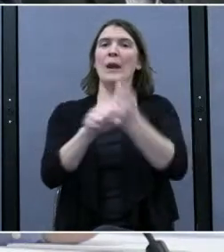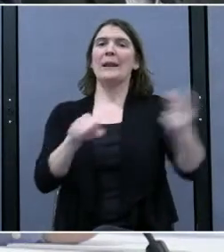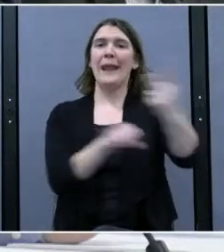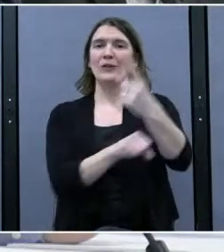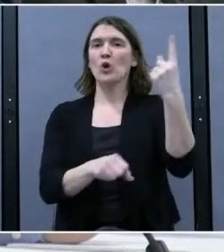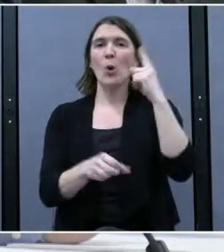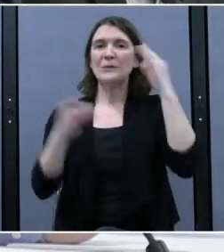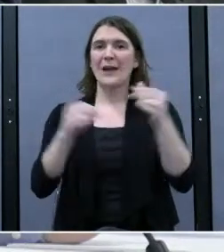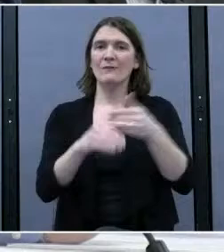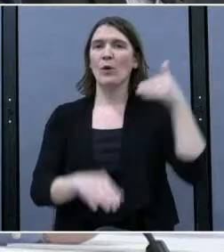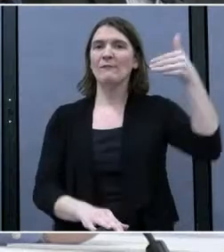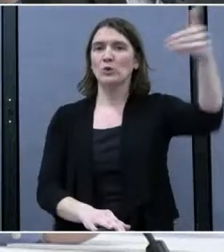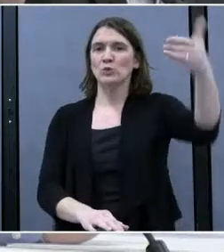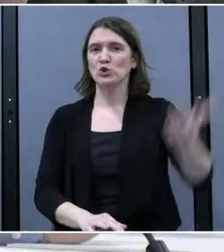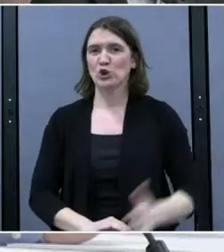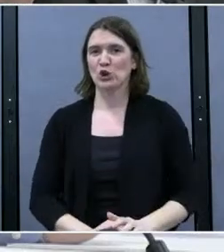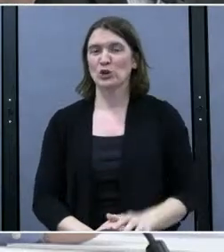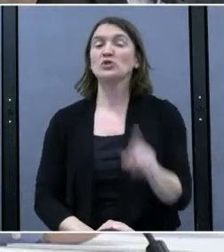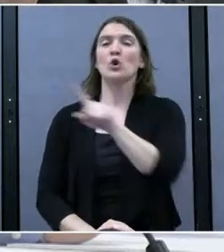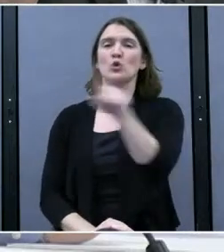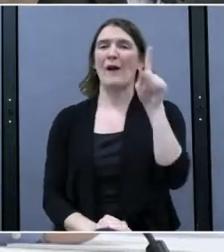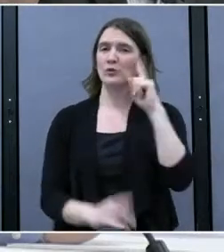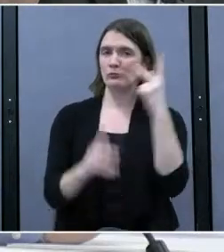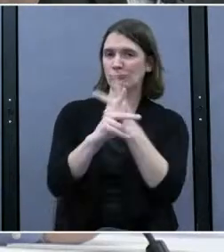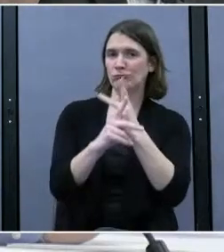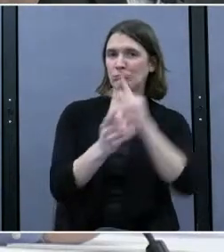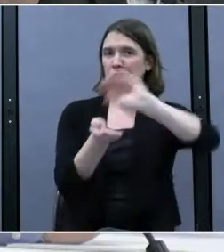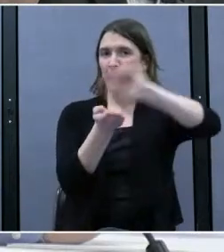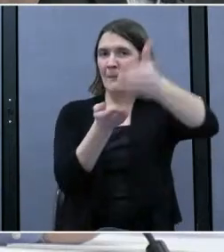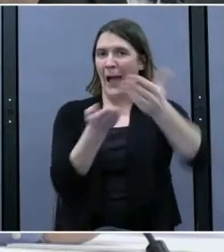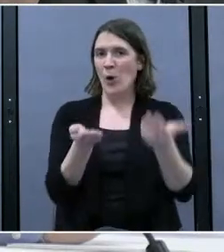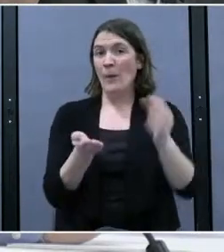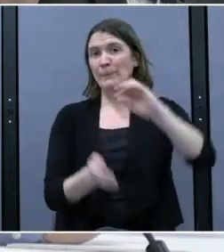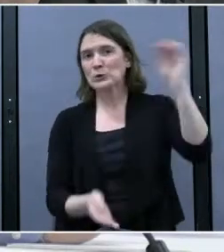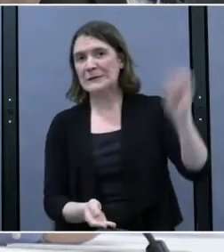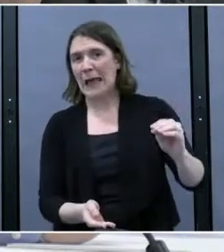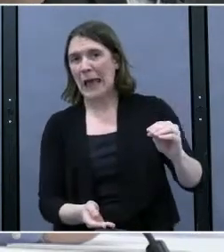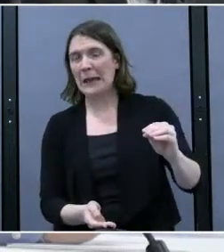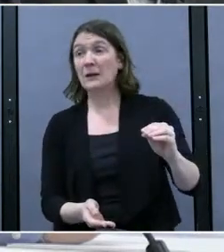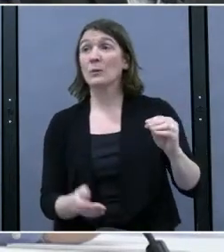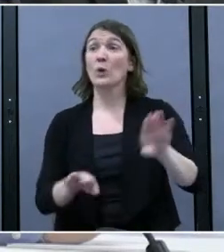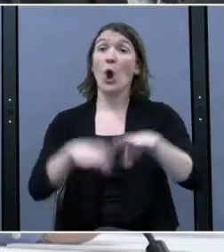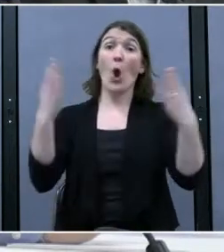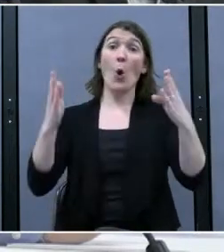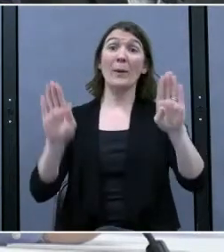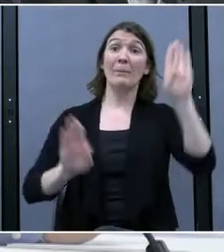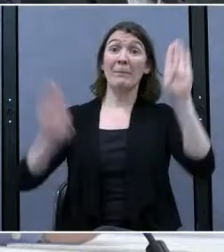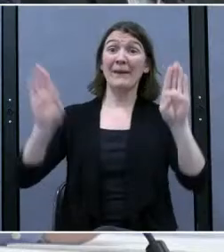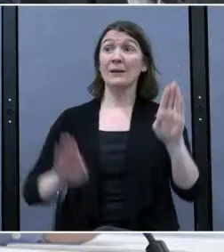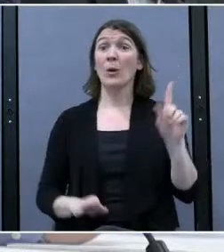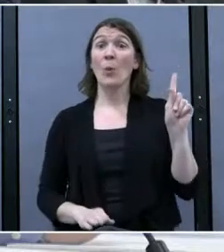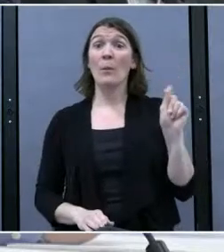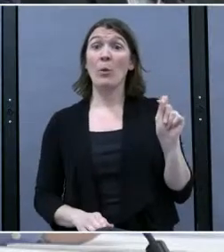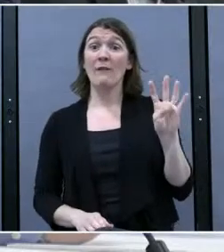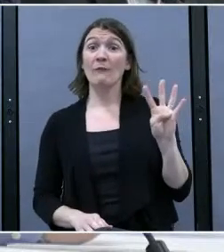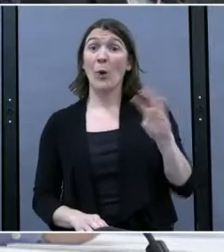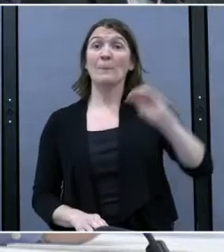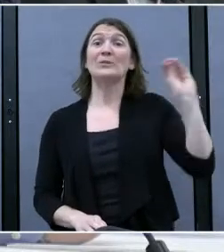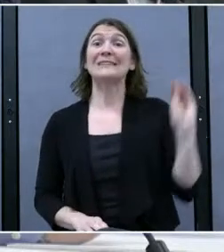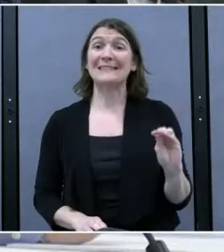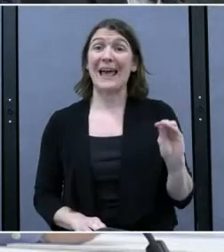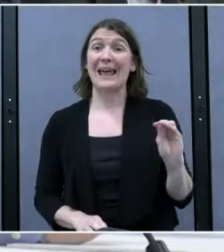on a figure. And we usually start that with an opening bid of 1.4%